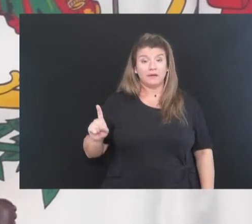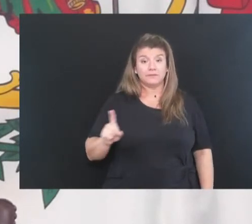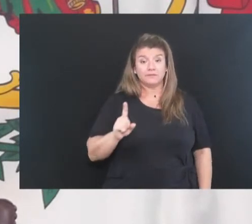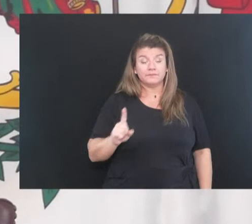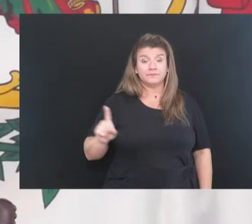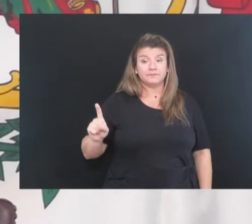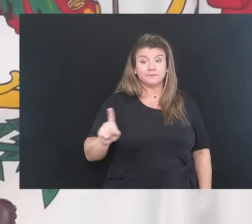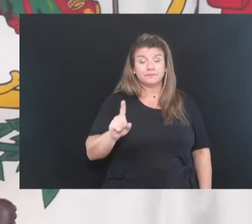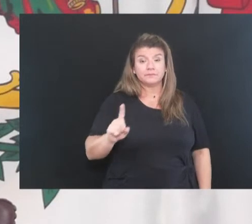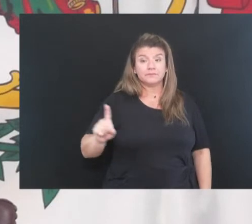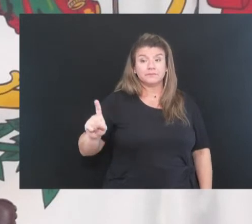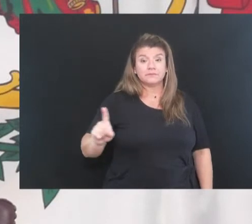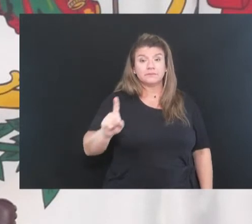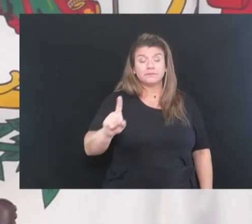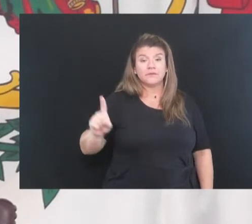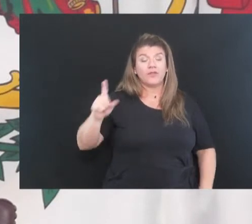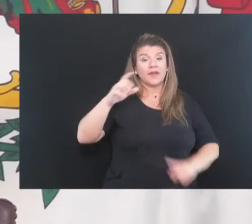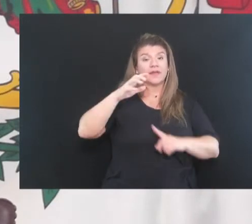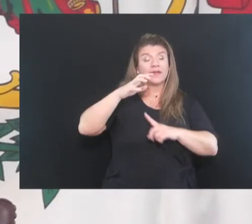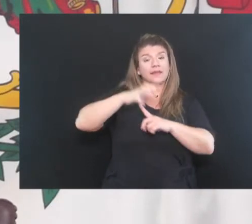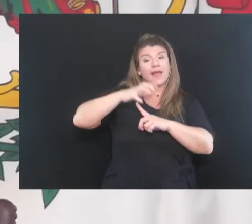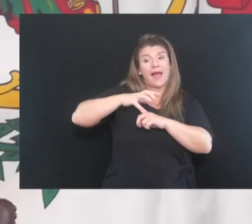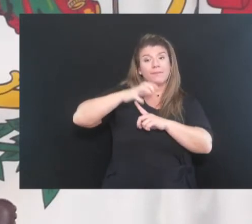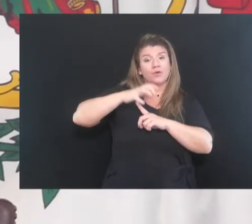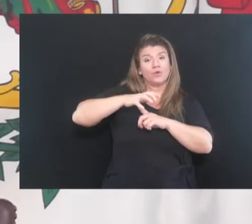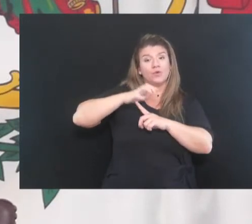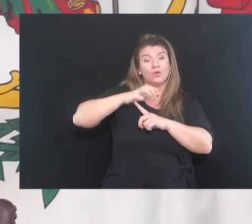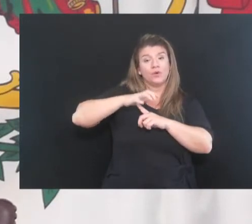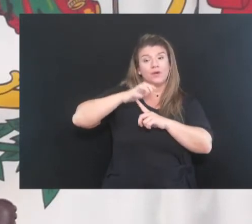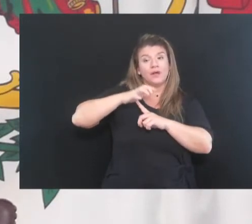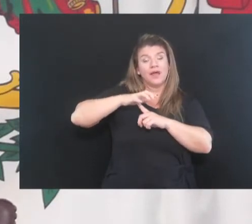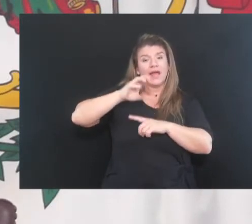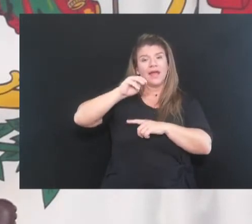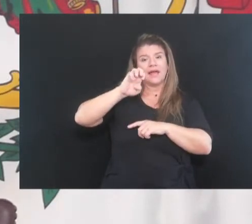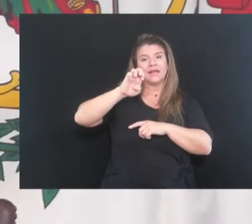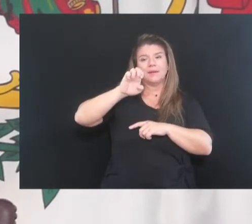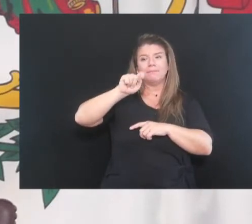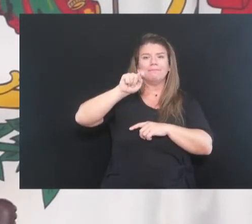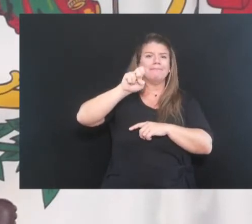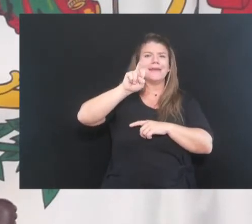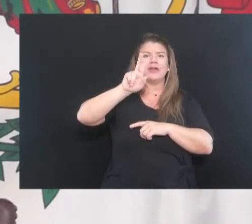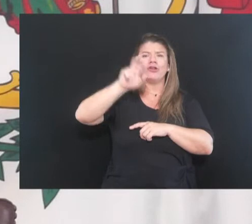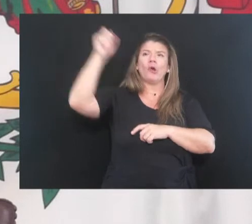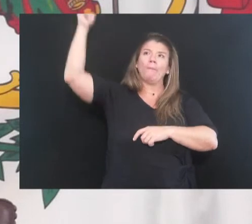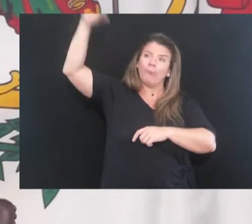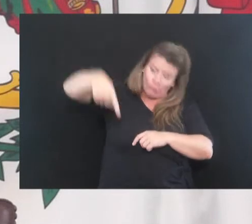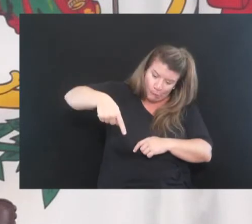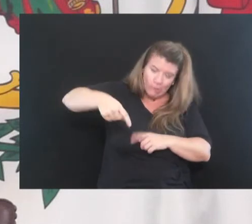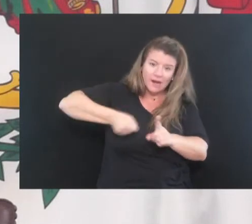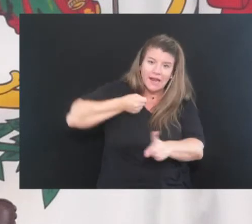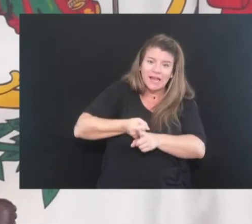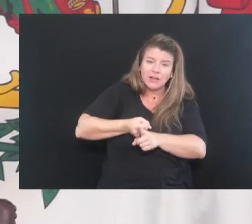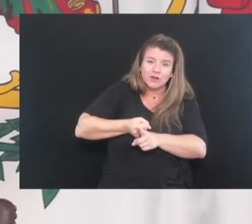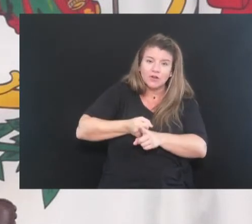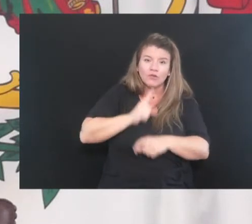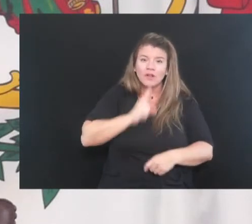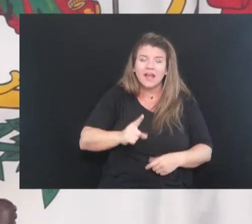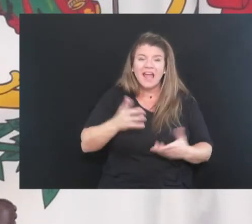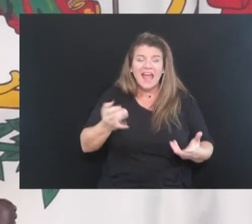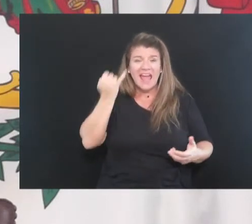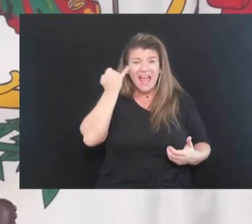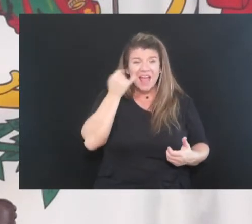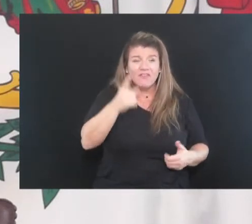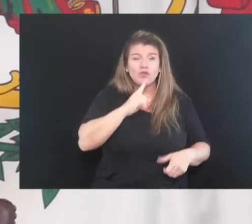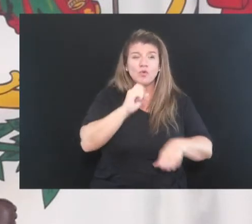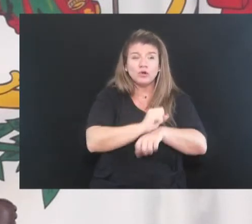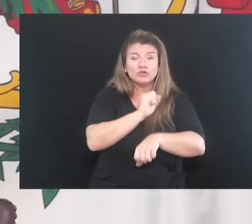the grounds on the Capitol grounds and a meteorite hitting you. You know, absolutely, you know, if you will